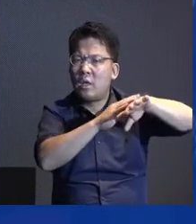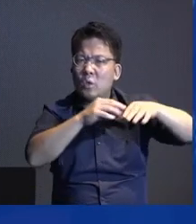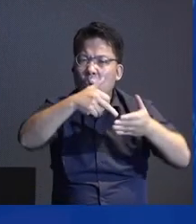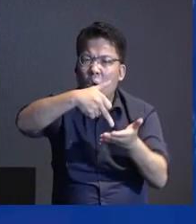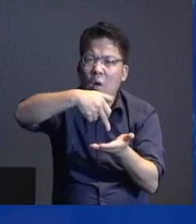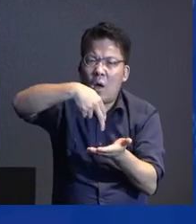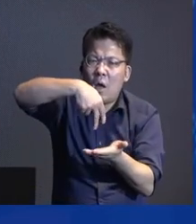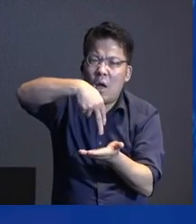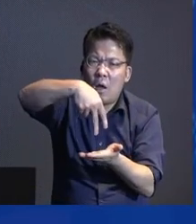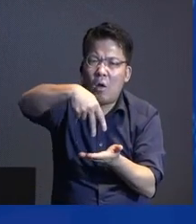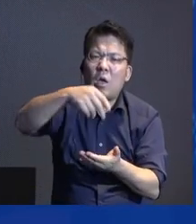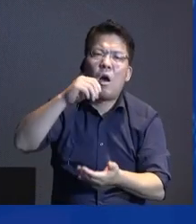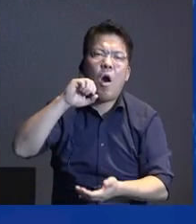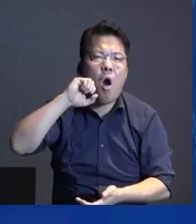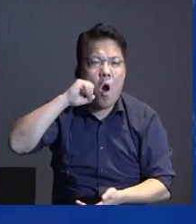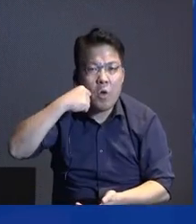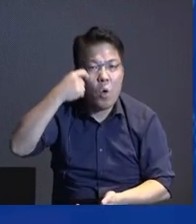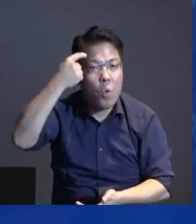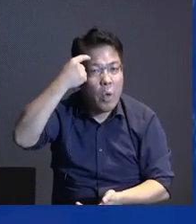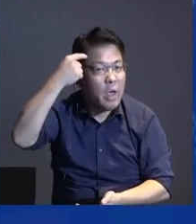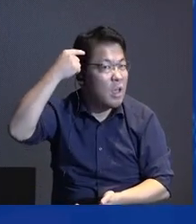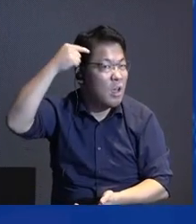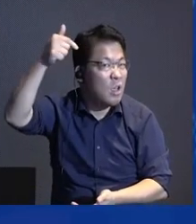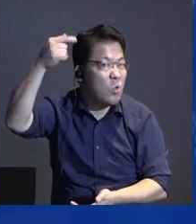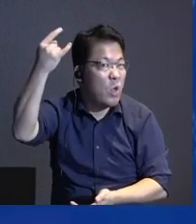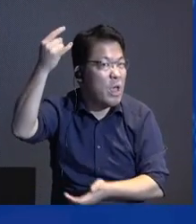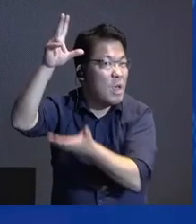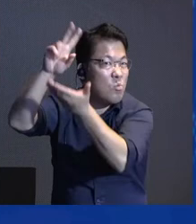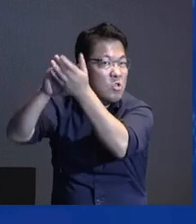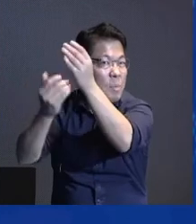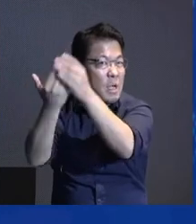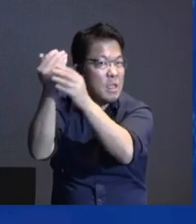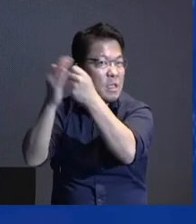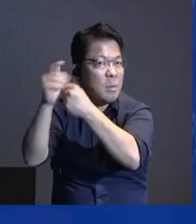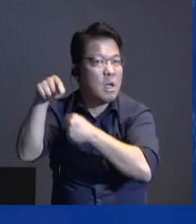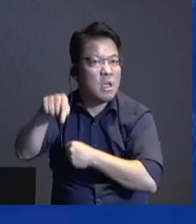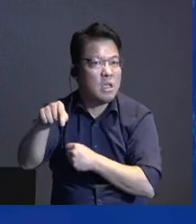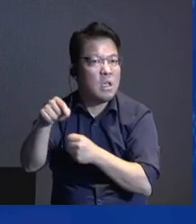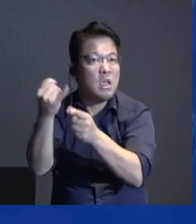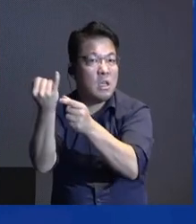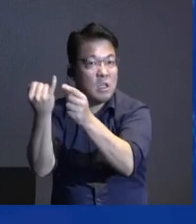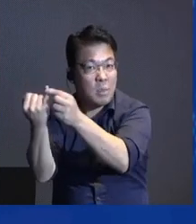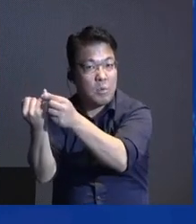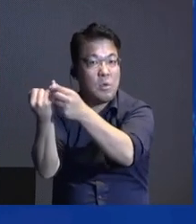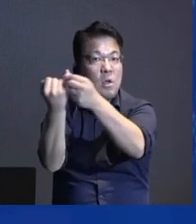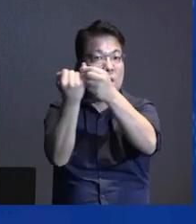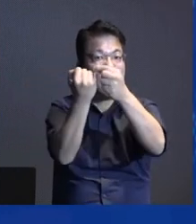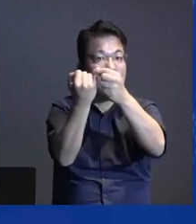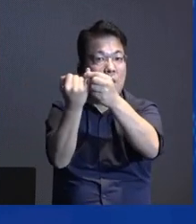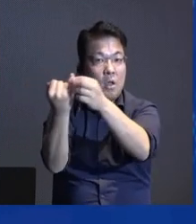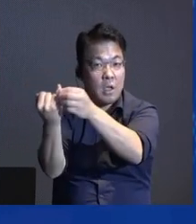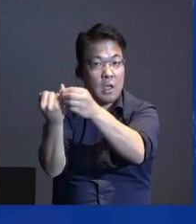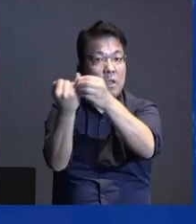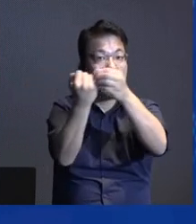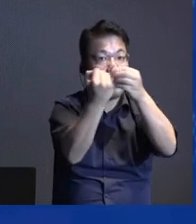the next day, she remembered going to the sea with our staff. I'm gonna show you the movie a little bit.